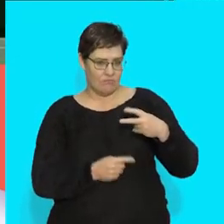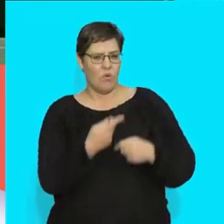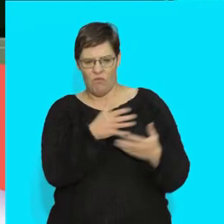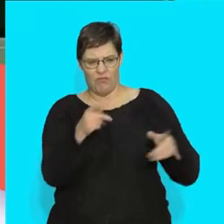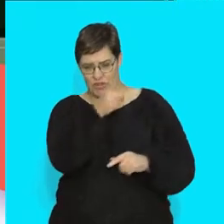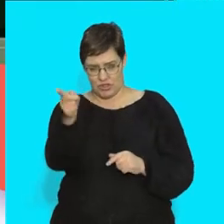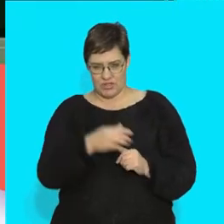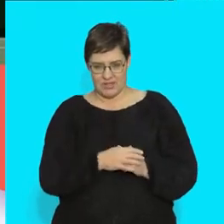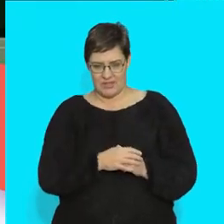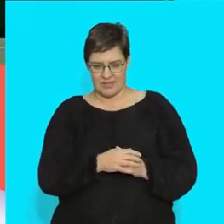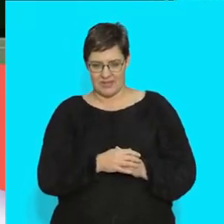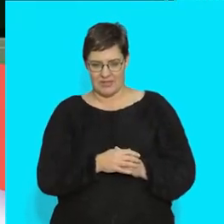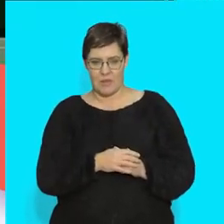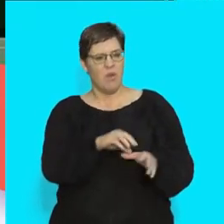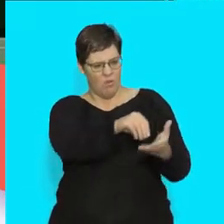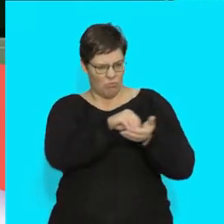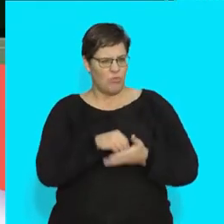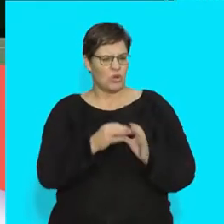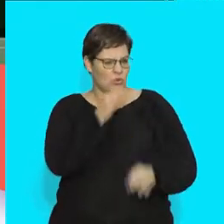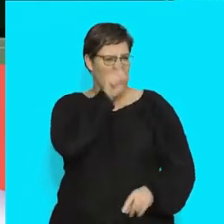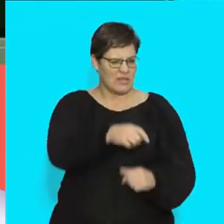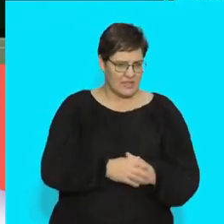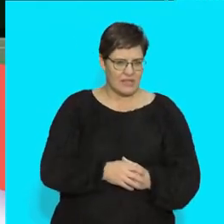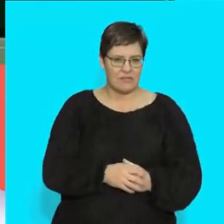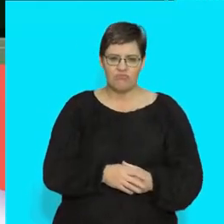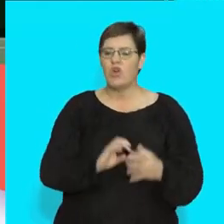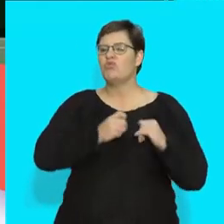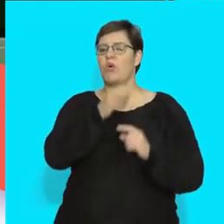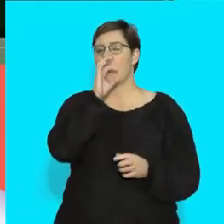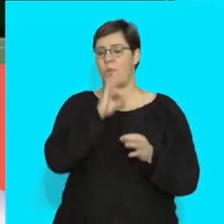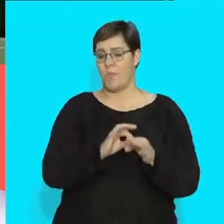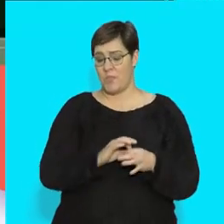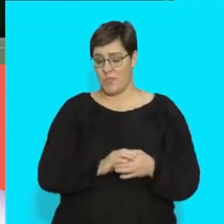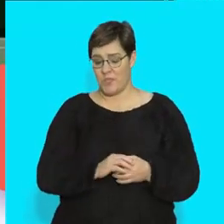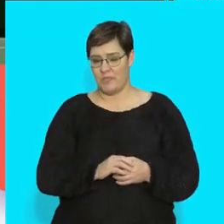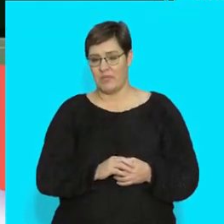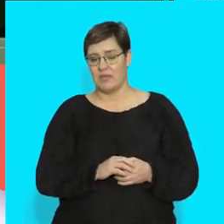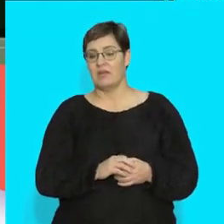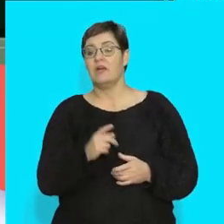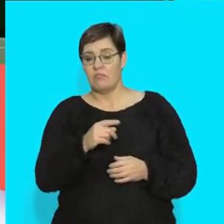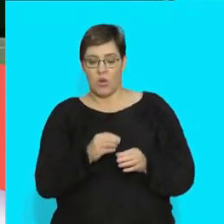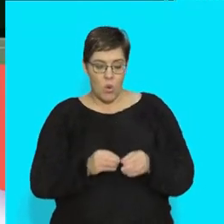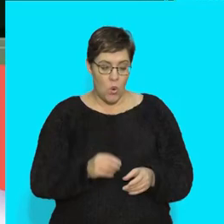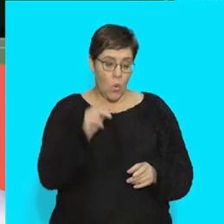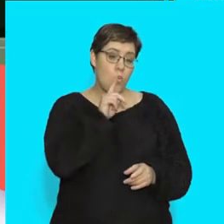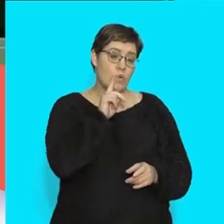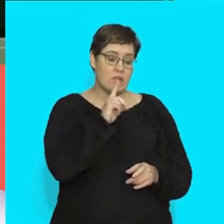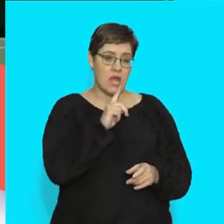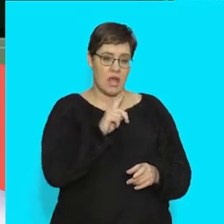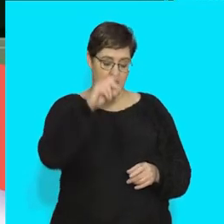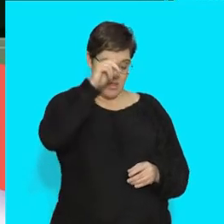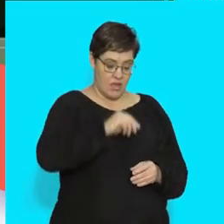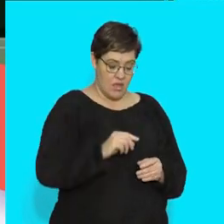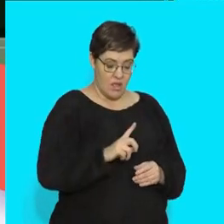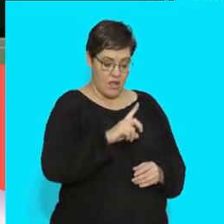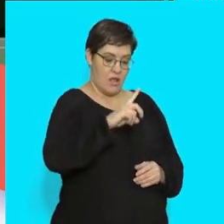should have actually brought a straw. I want you to try this at home. Take a straw, take some water, put your finger over the